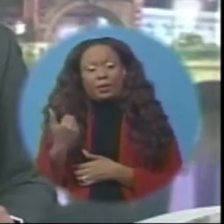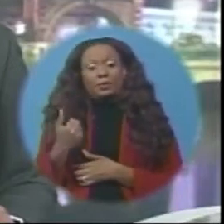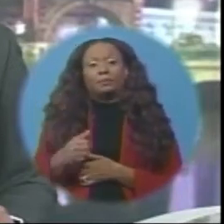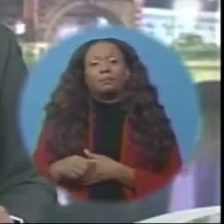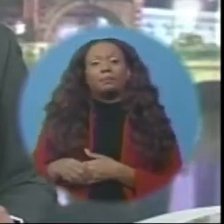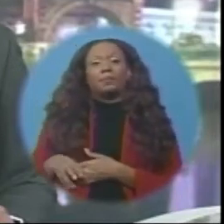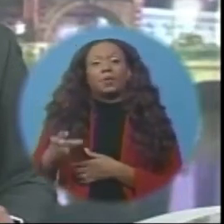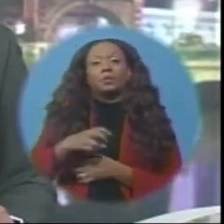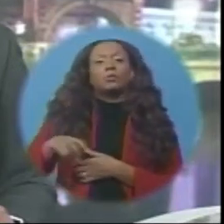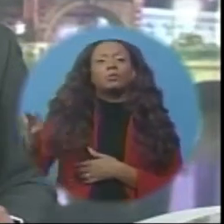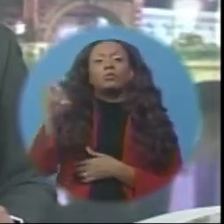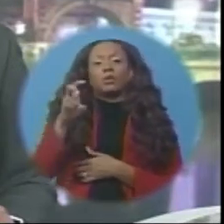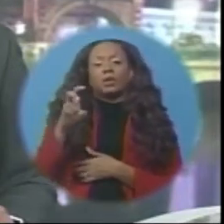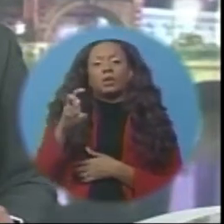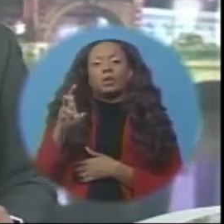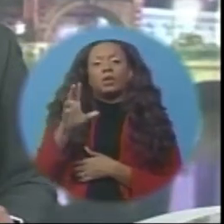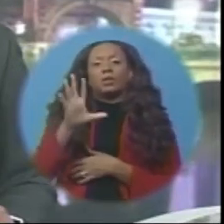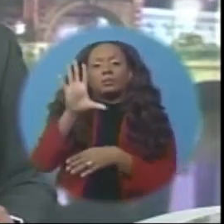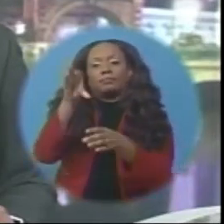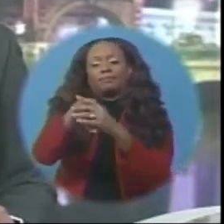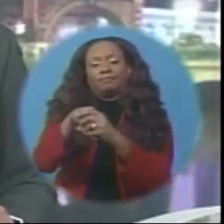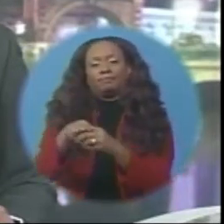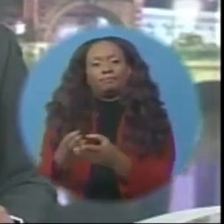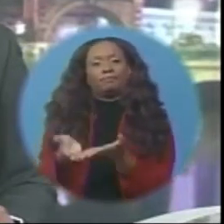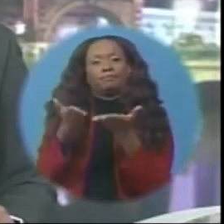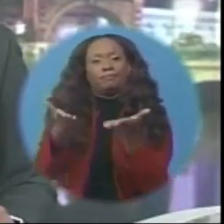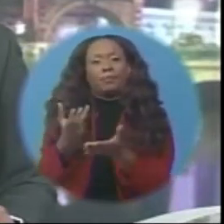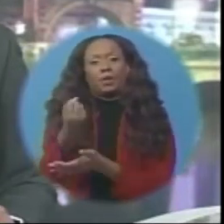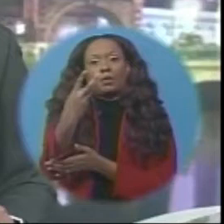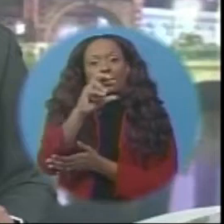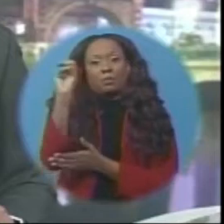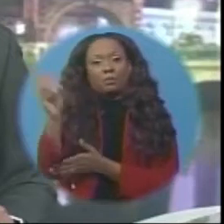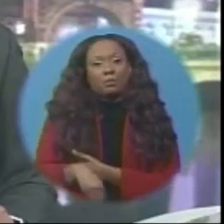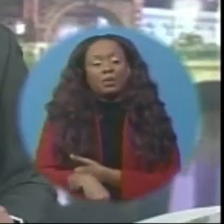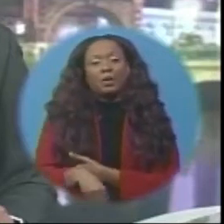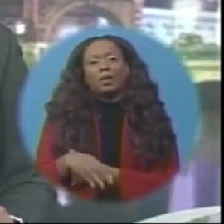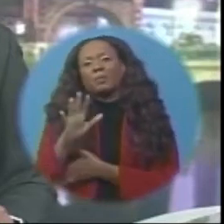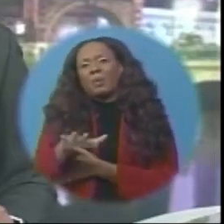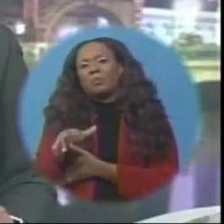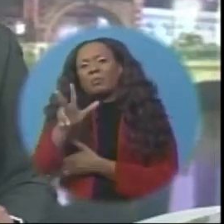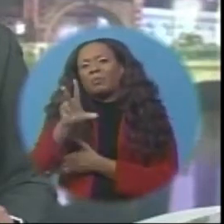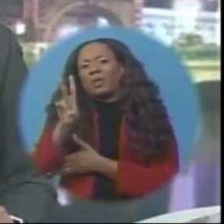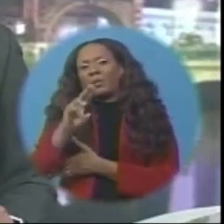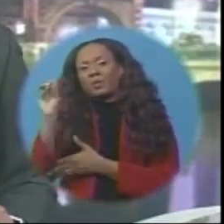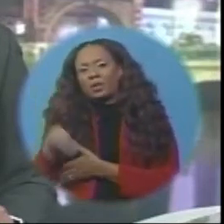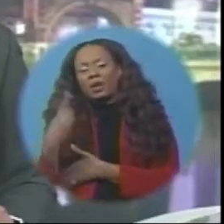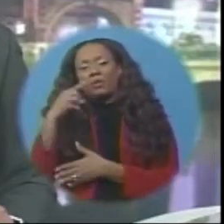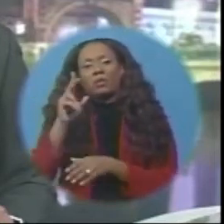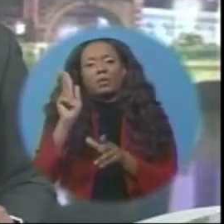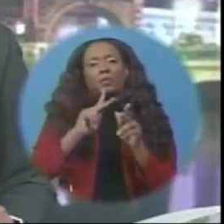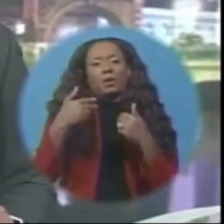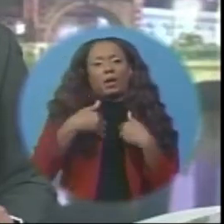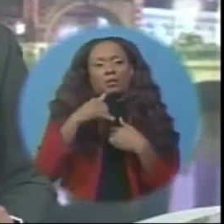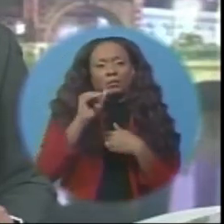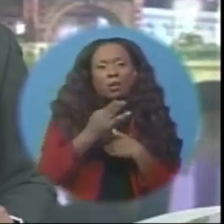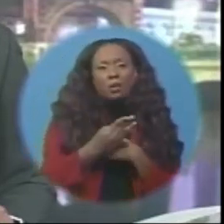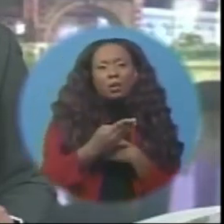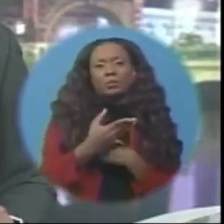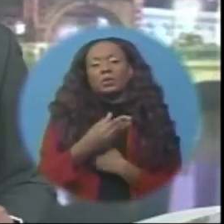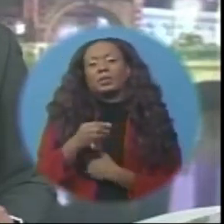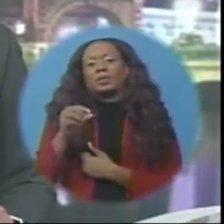IDB said tourism contributed 12% of Barbados's gross domestic product and about 37% of total employment